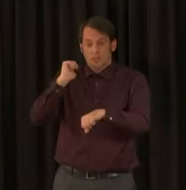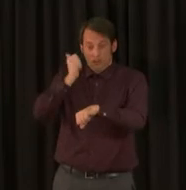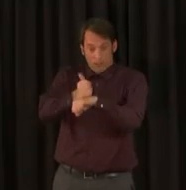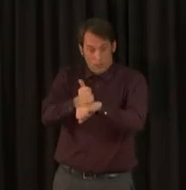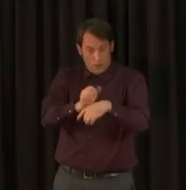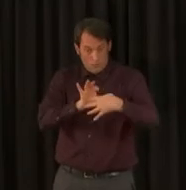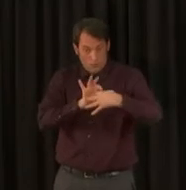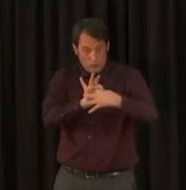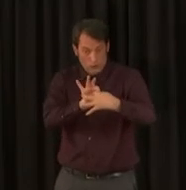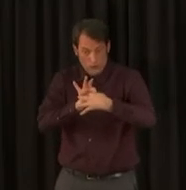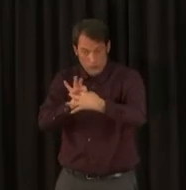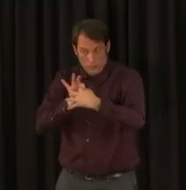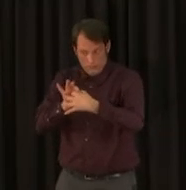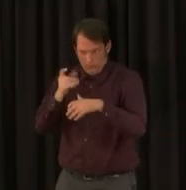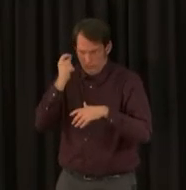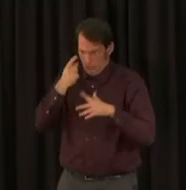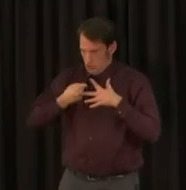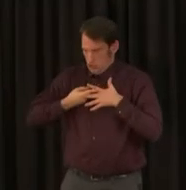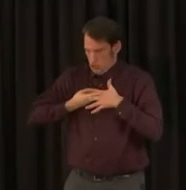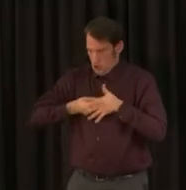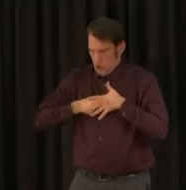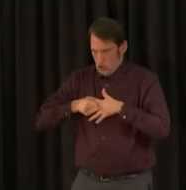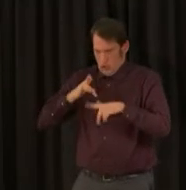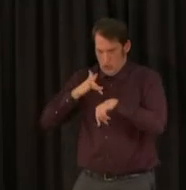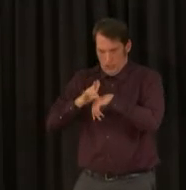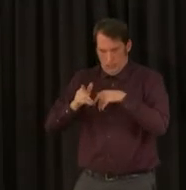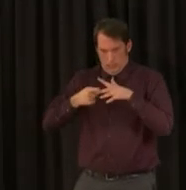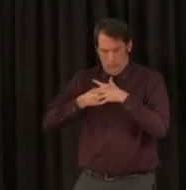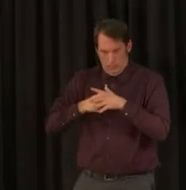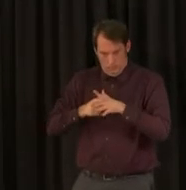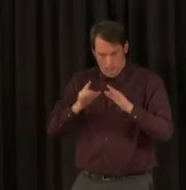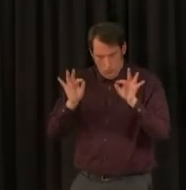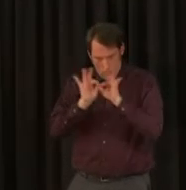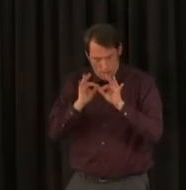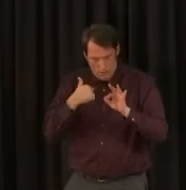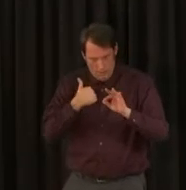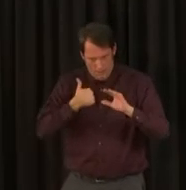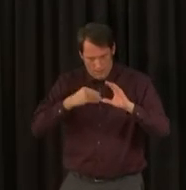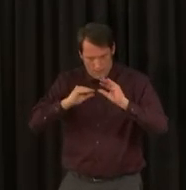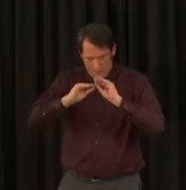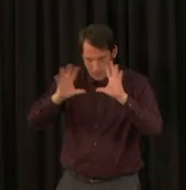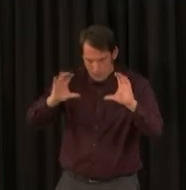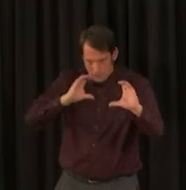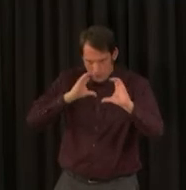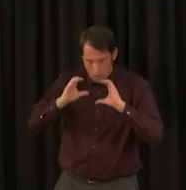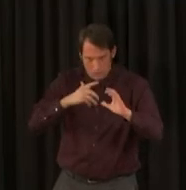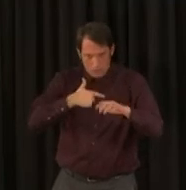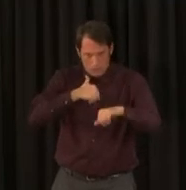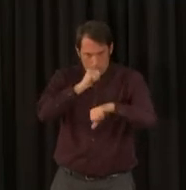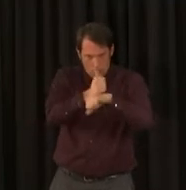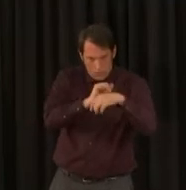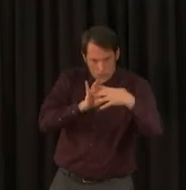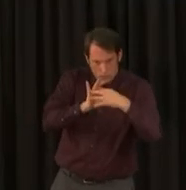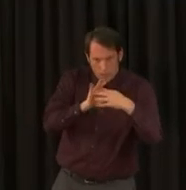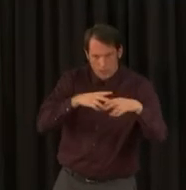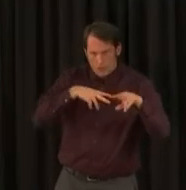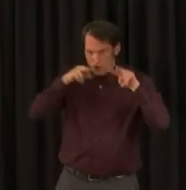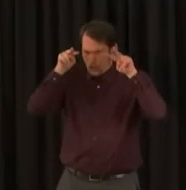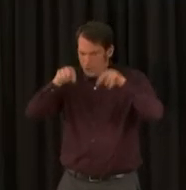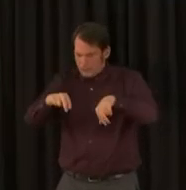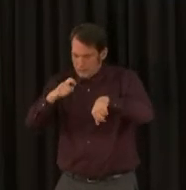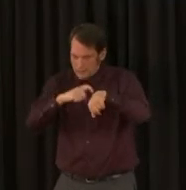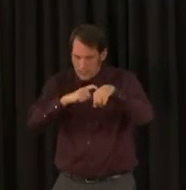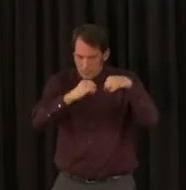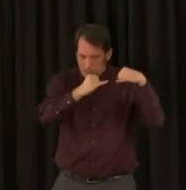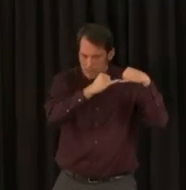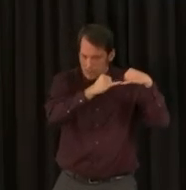relationship early on in the conversation, that transparency of this is our timeline, this is what we're looking at. We want to make sure people that didn't get that